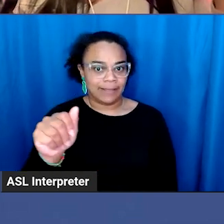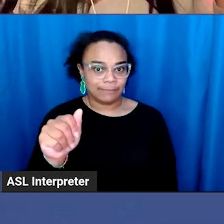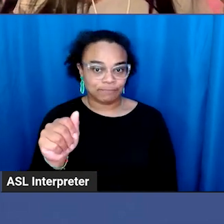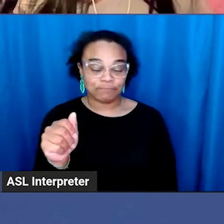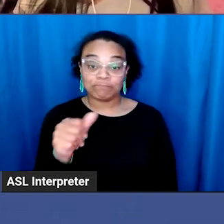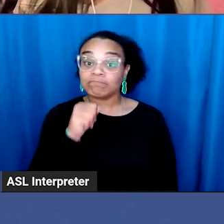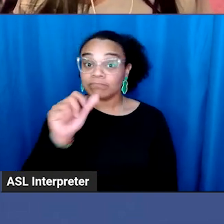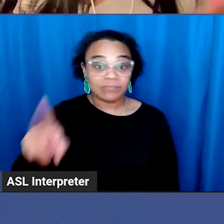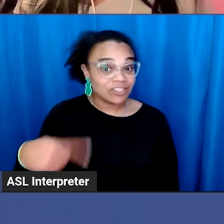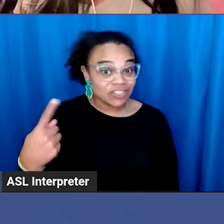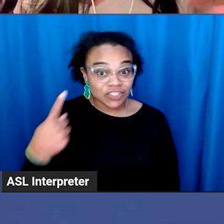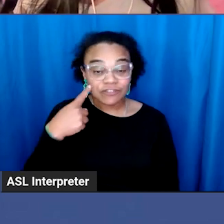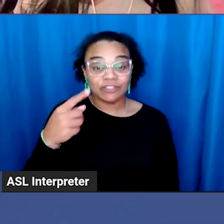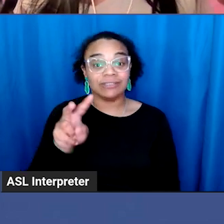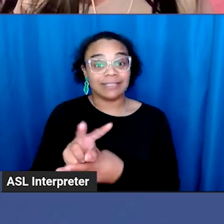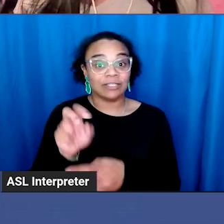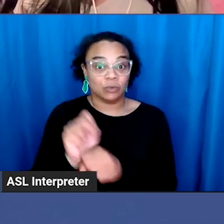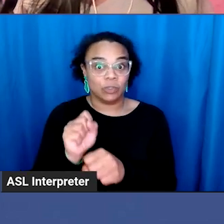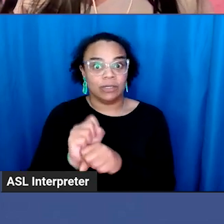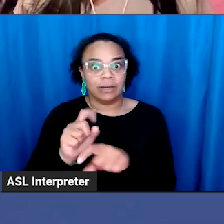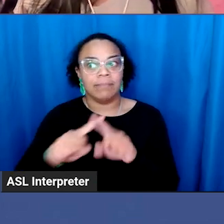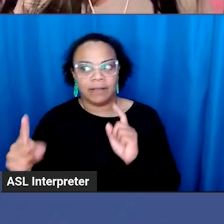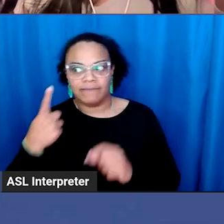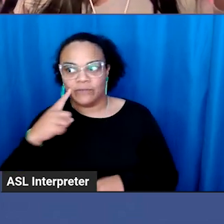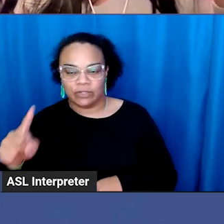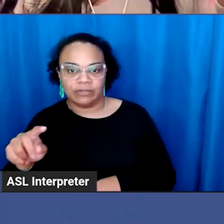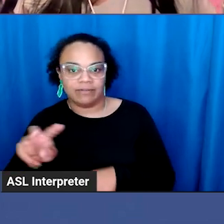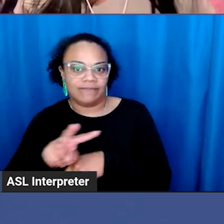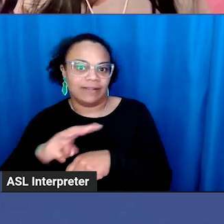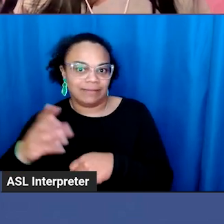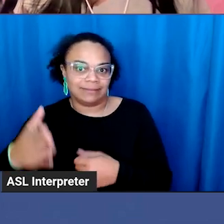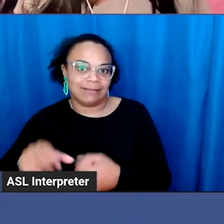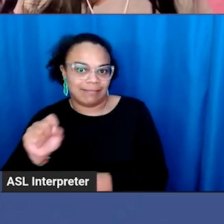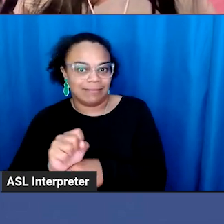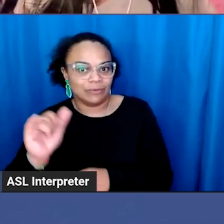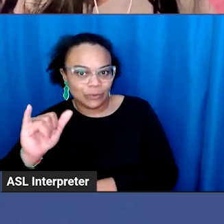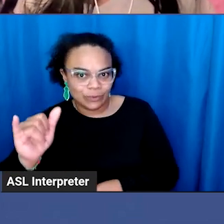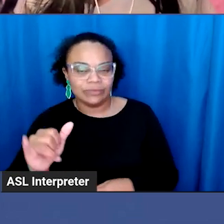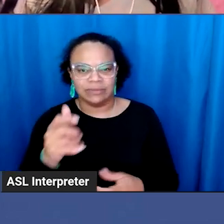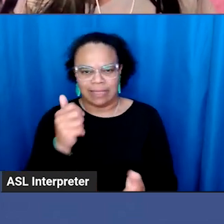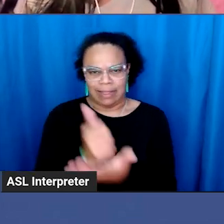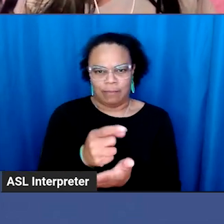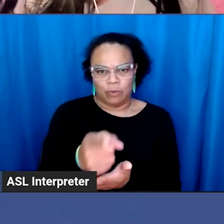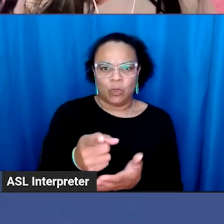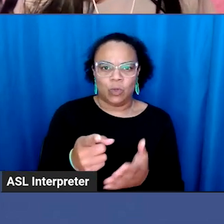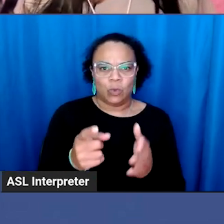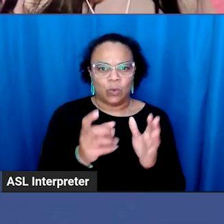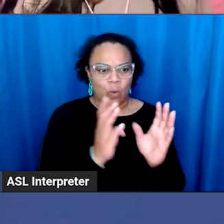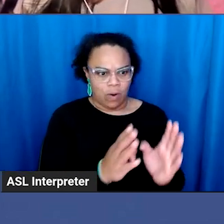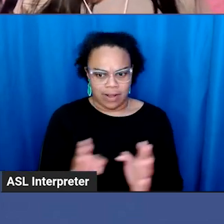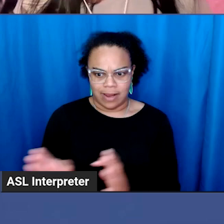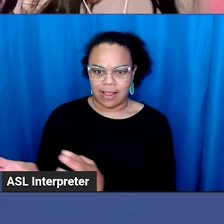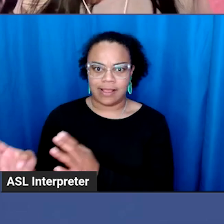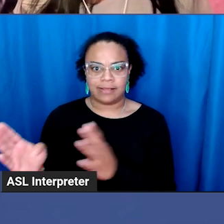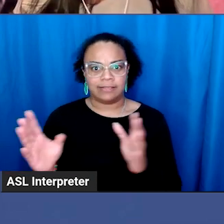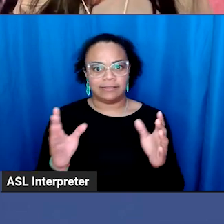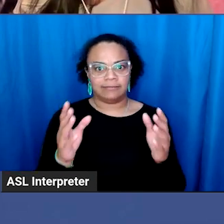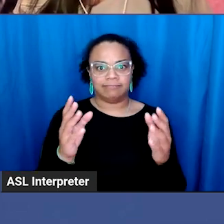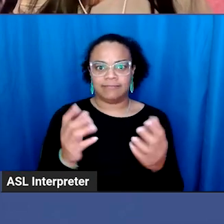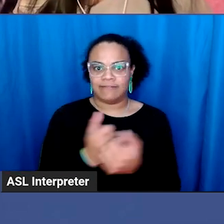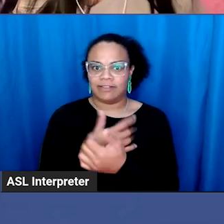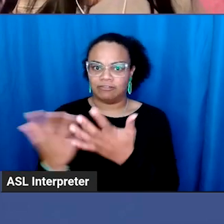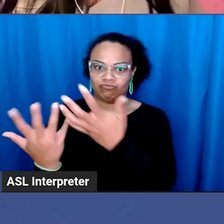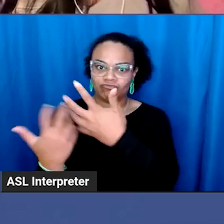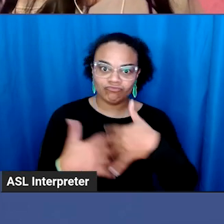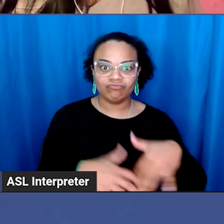for not only just sex work, but for these vanilla side hustles to keep yourself organized and straight. And